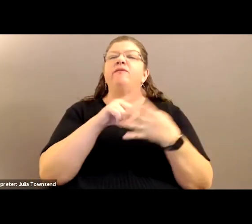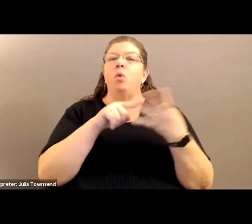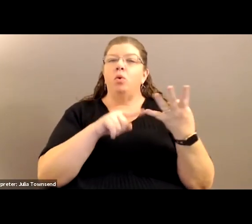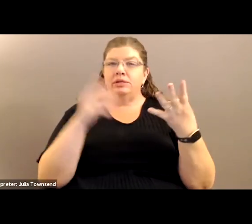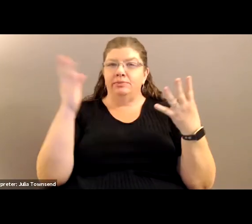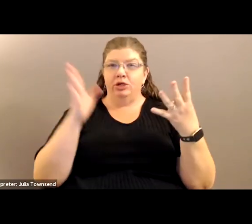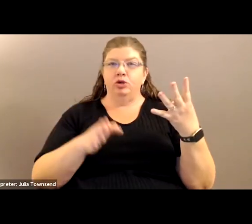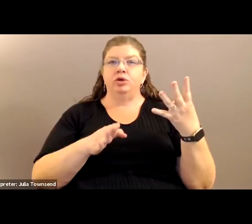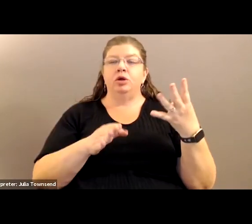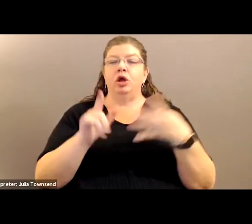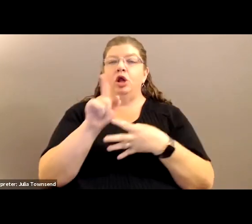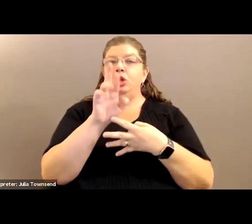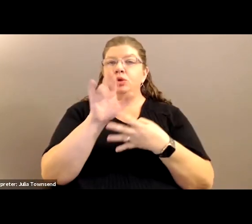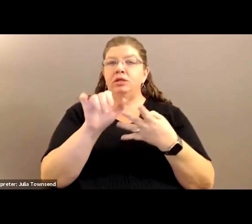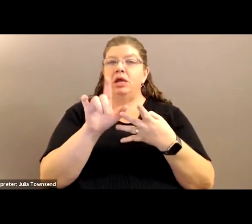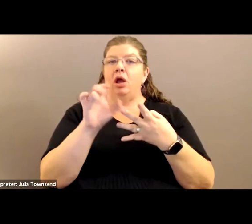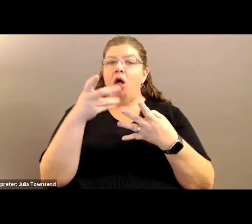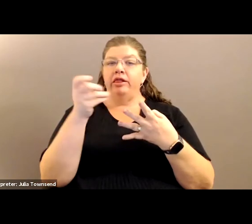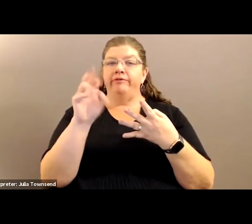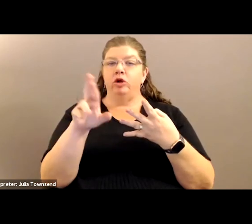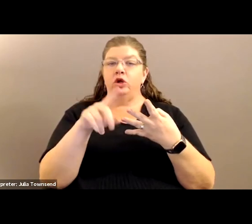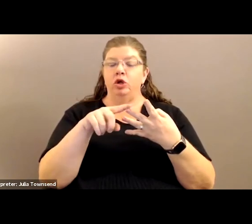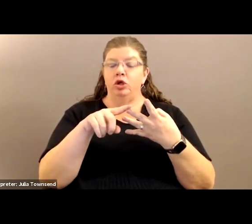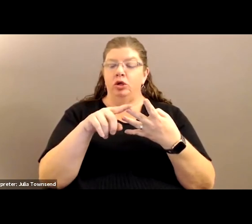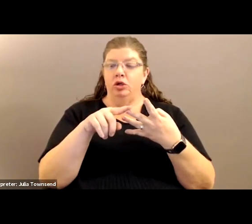i will start with lucy oliver